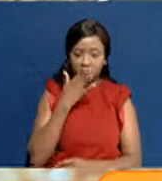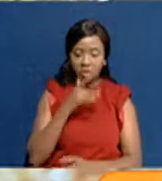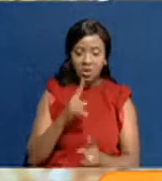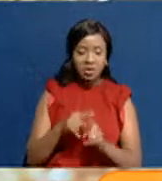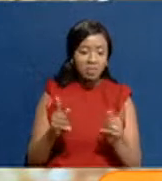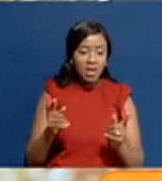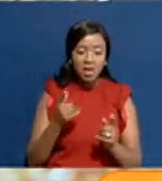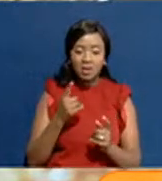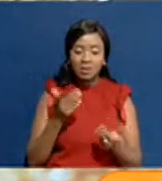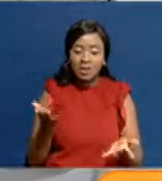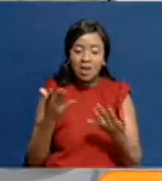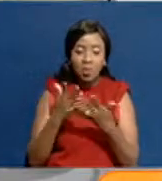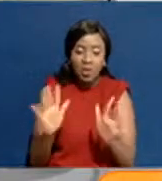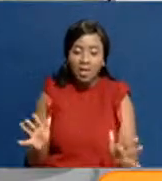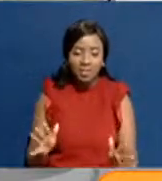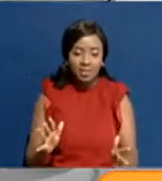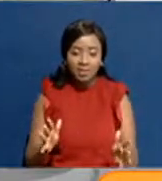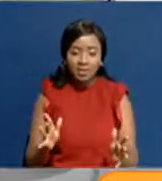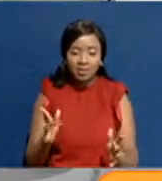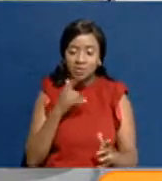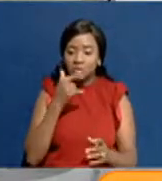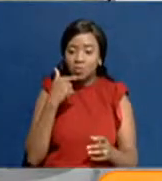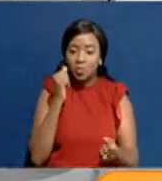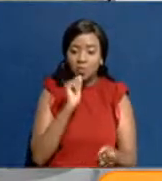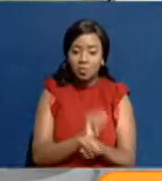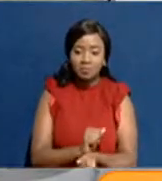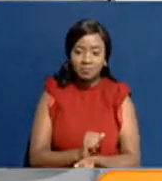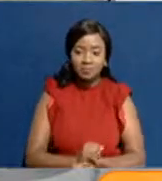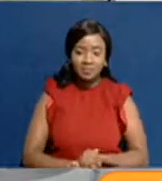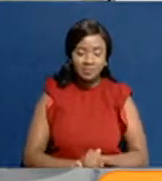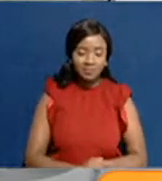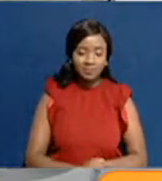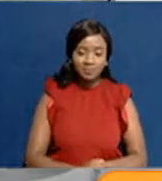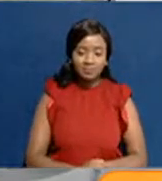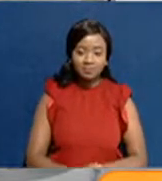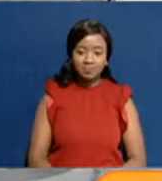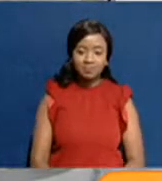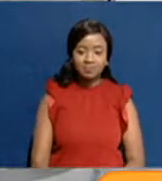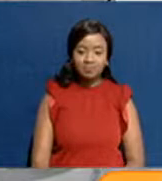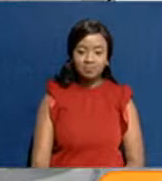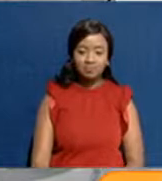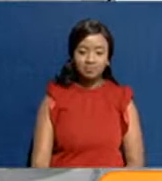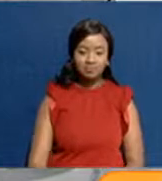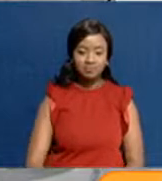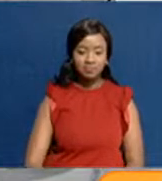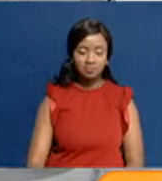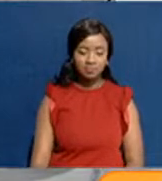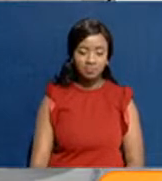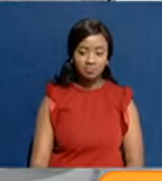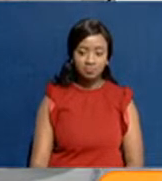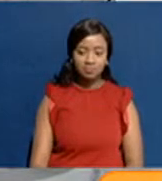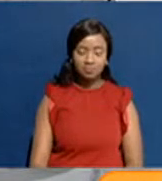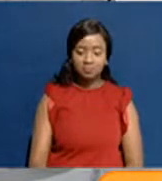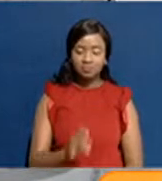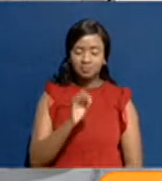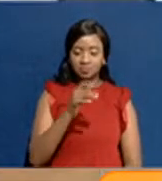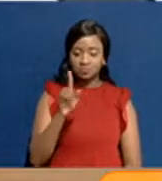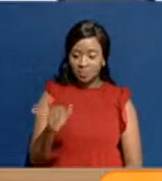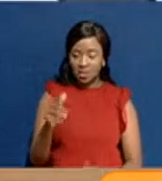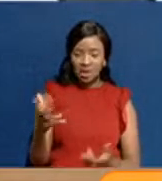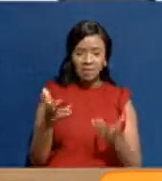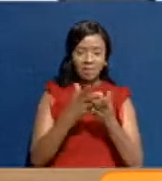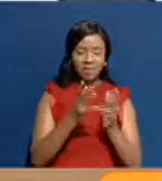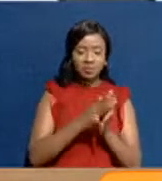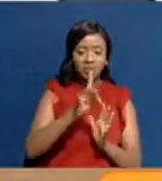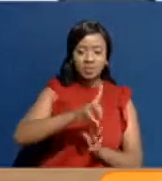will be prosecuted. You know, if I was to convert that to a religious joke, I would say